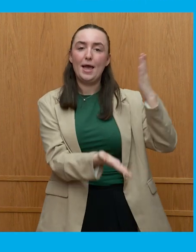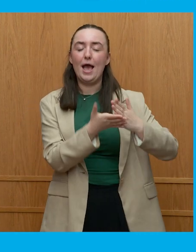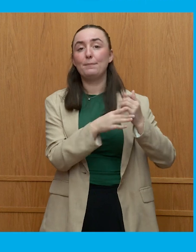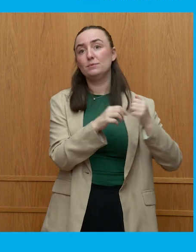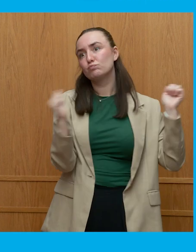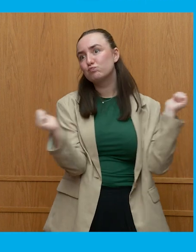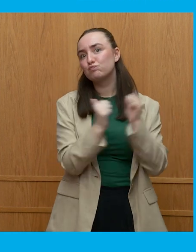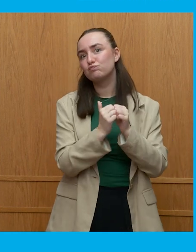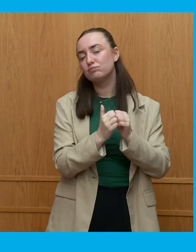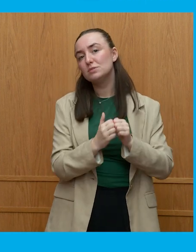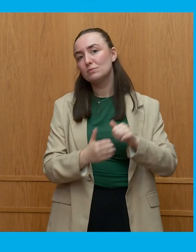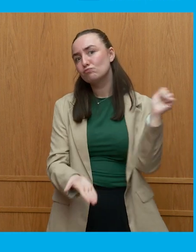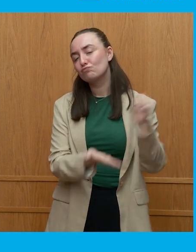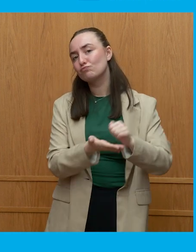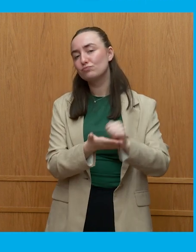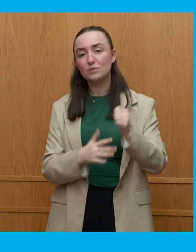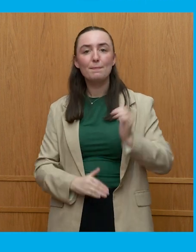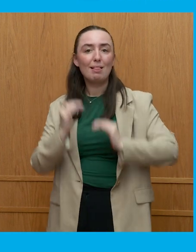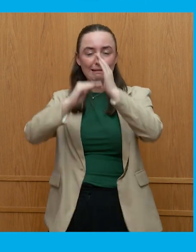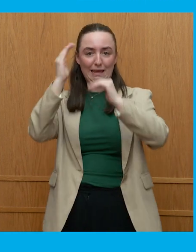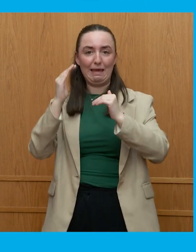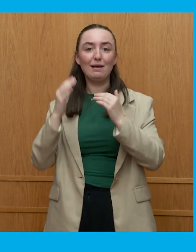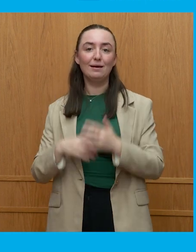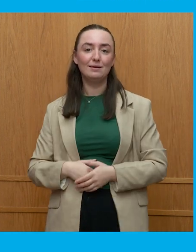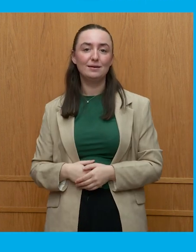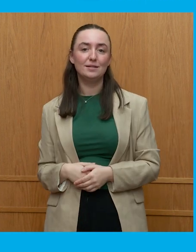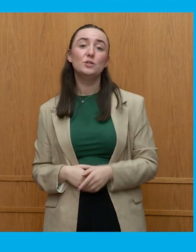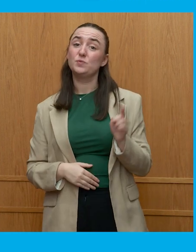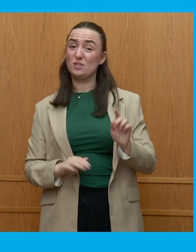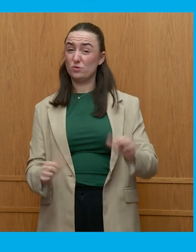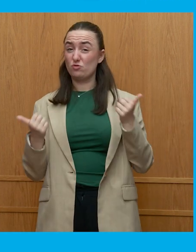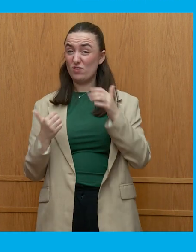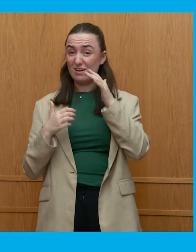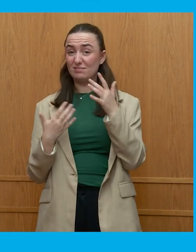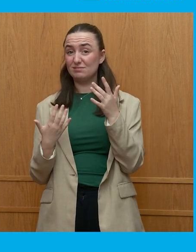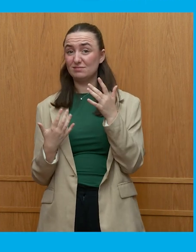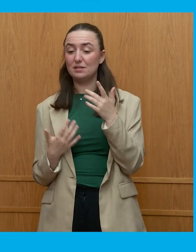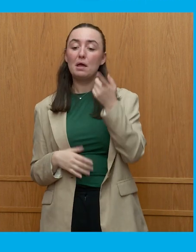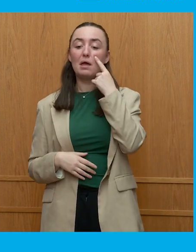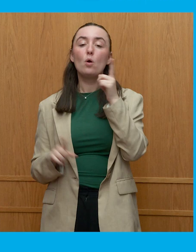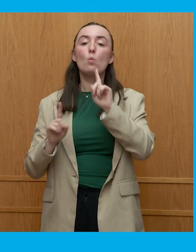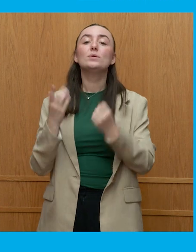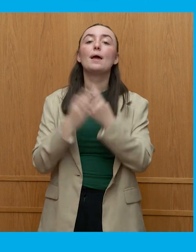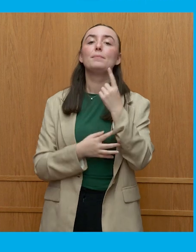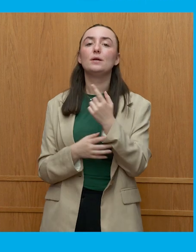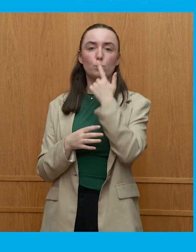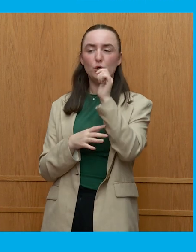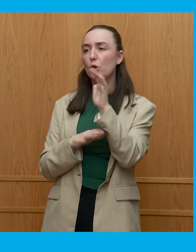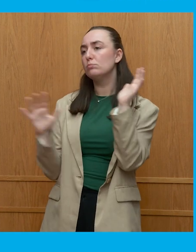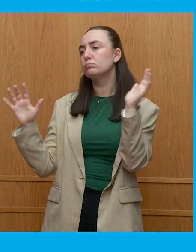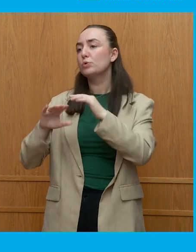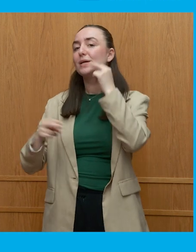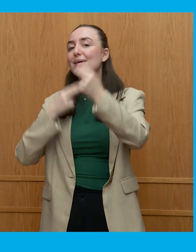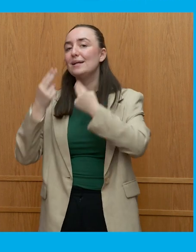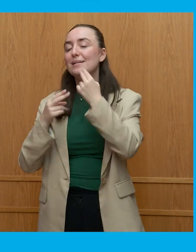the team and pile into the, and this was a good kind of check on what's going on, pile into the canteen up the road and to, you know, for a bite of lunch